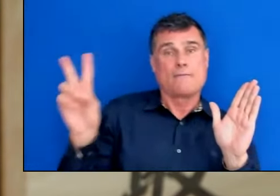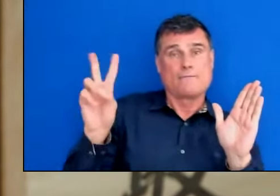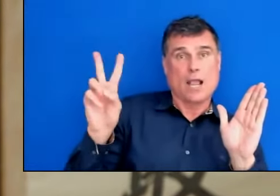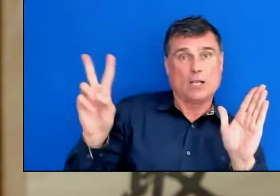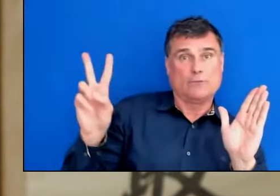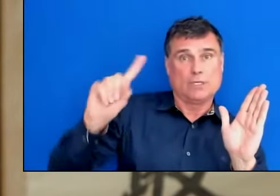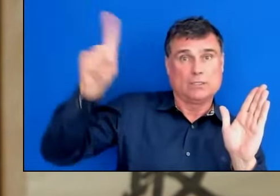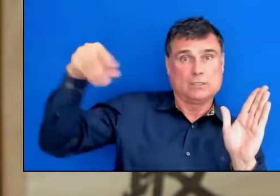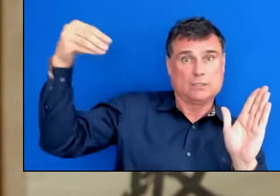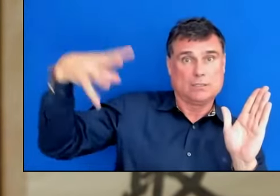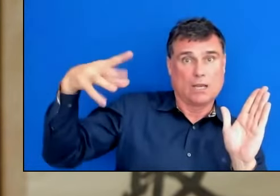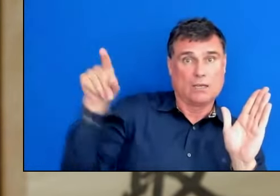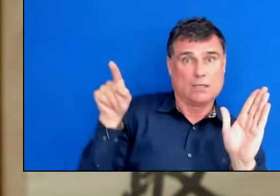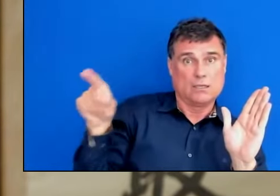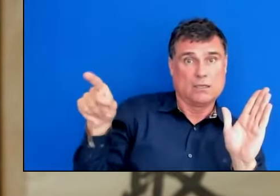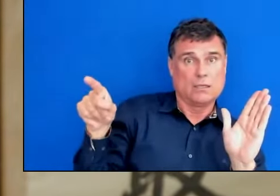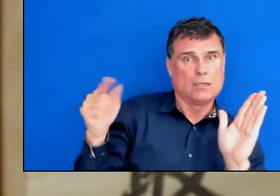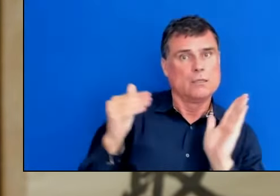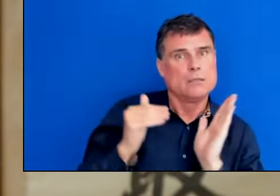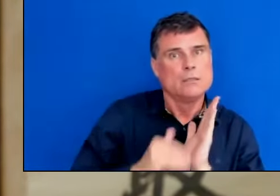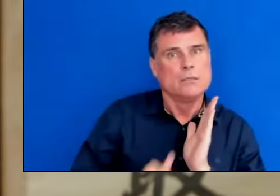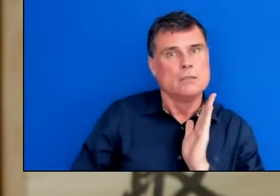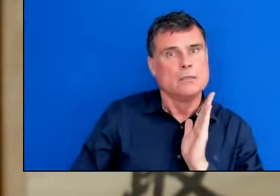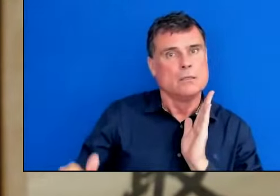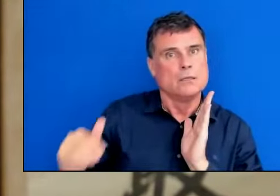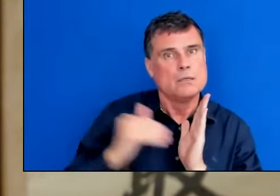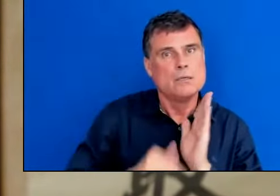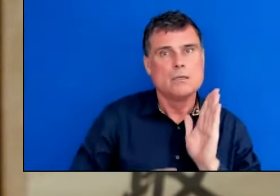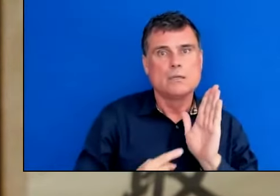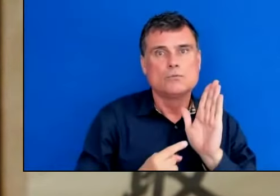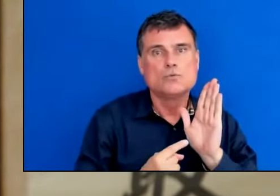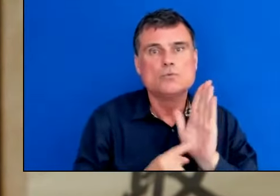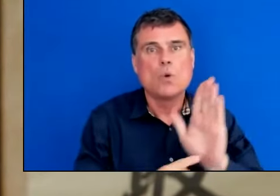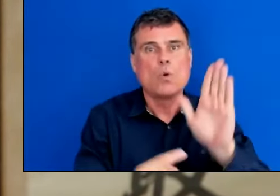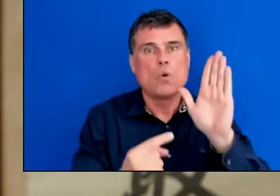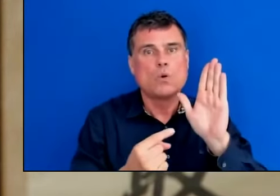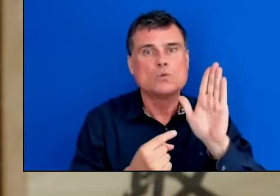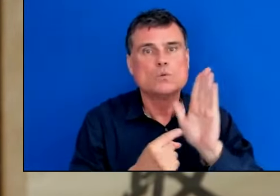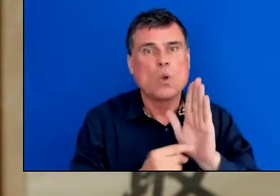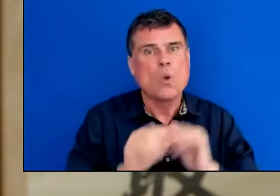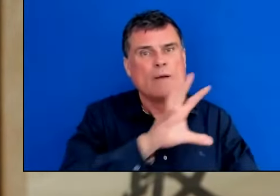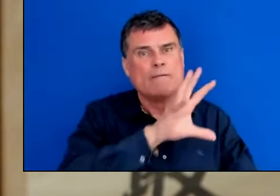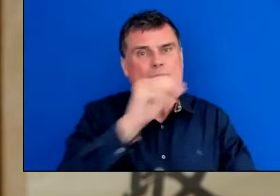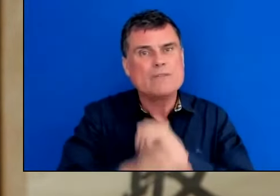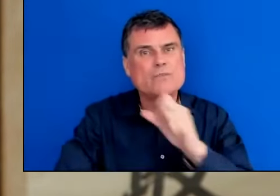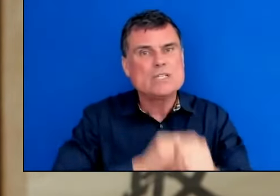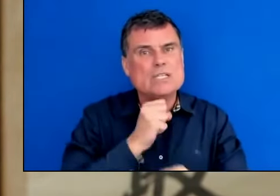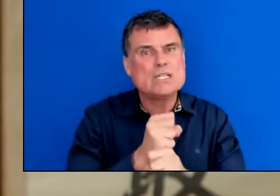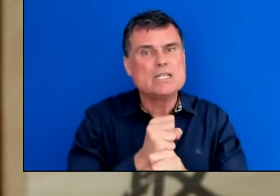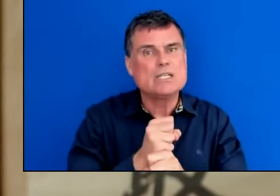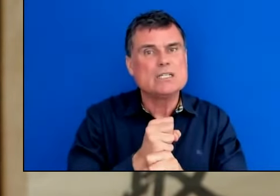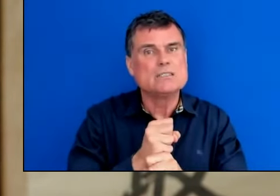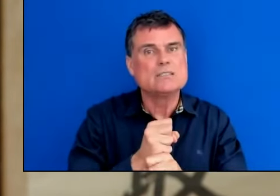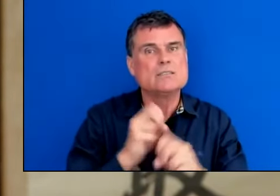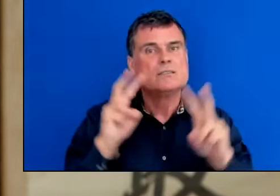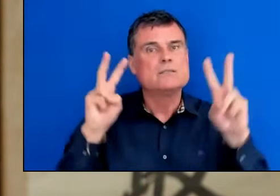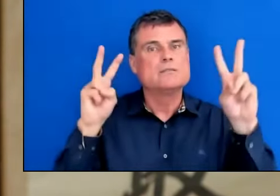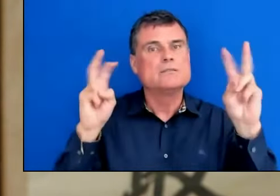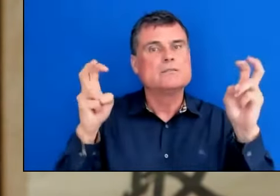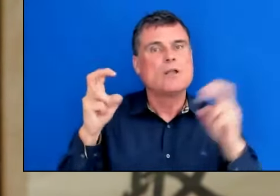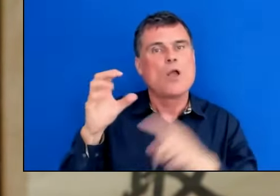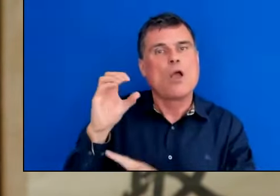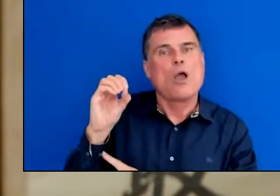has repeatedly pointed out that during 50 years of Oriental immigration to